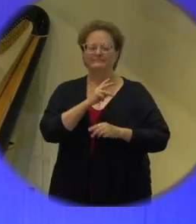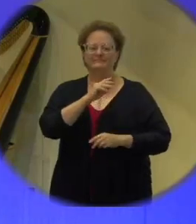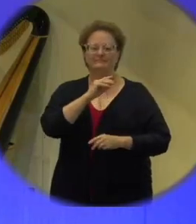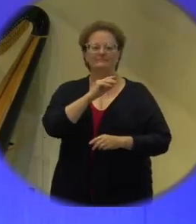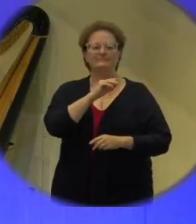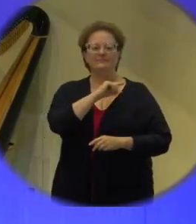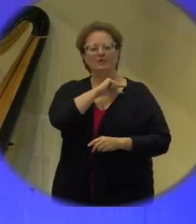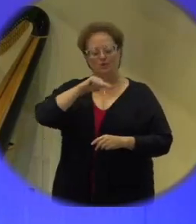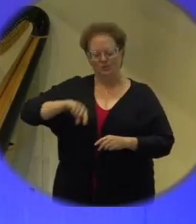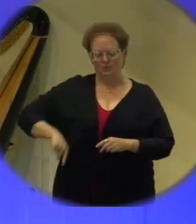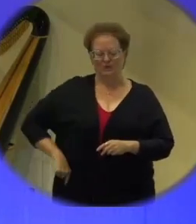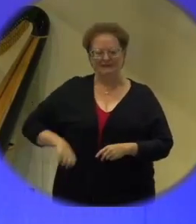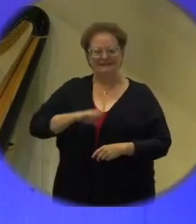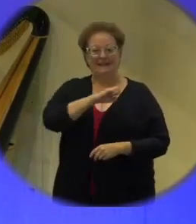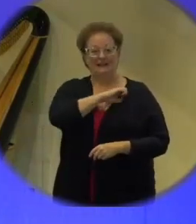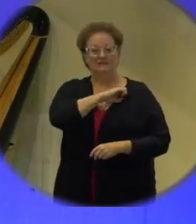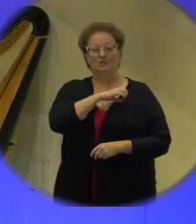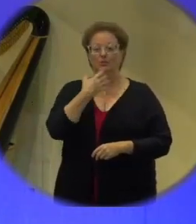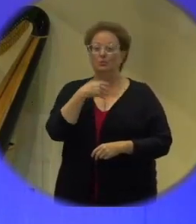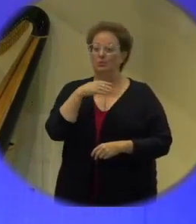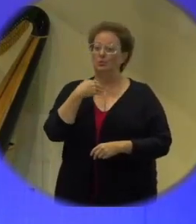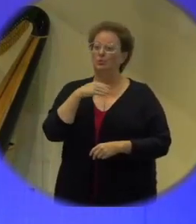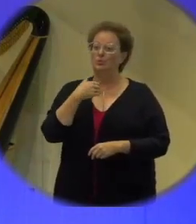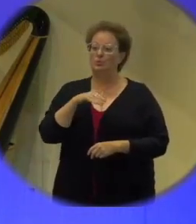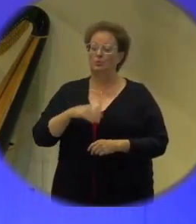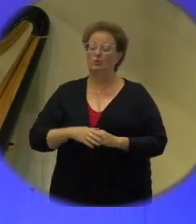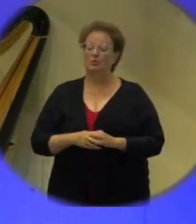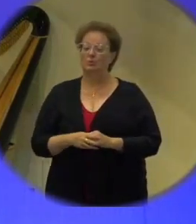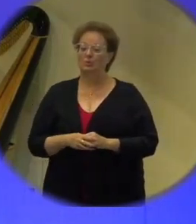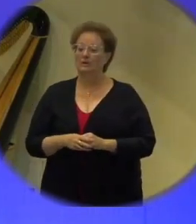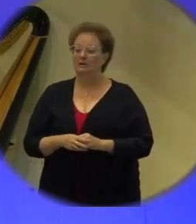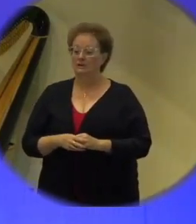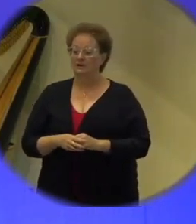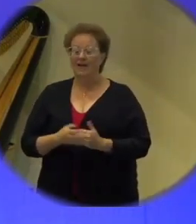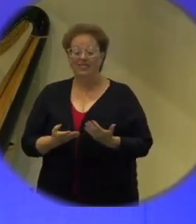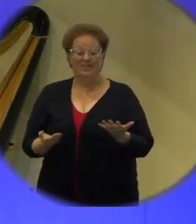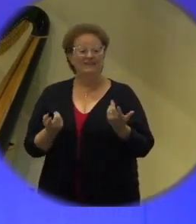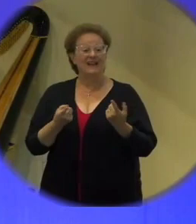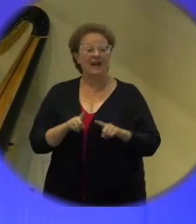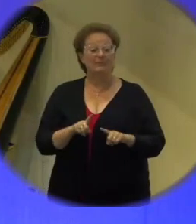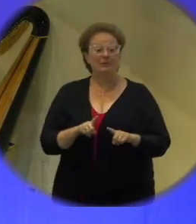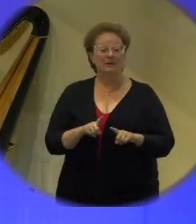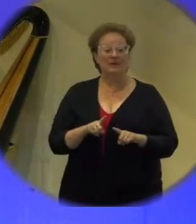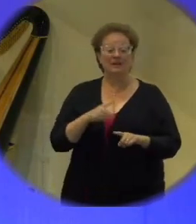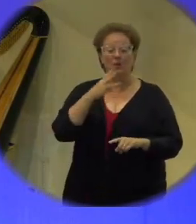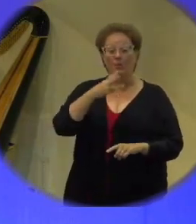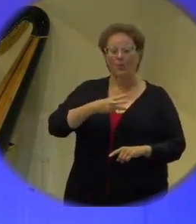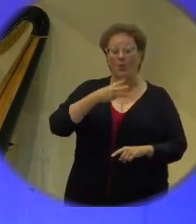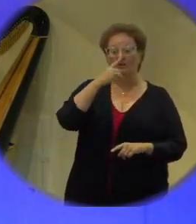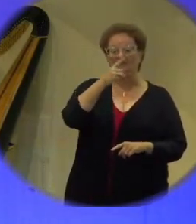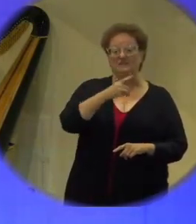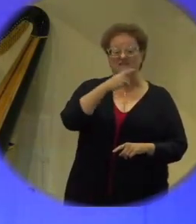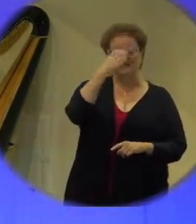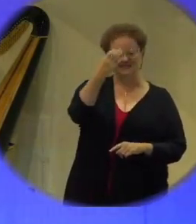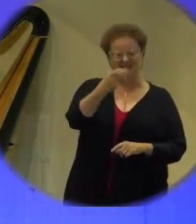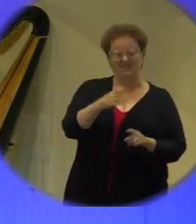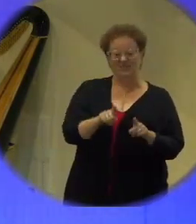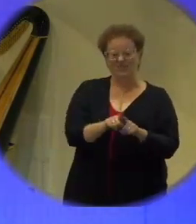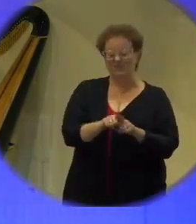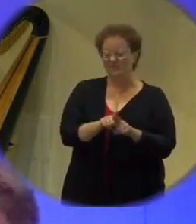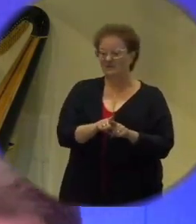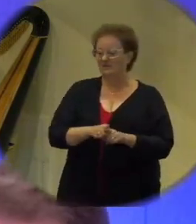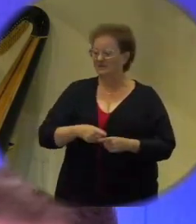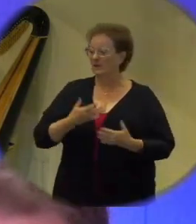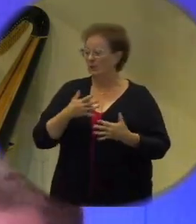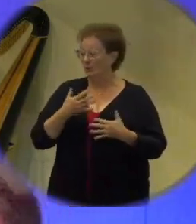real trouble. And, you know, there's stuff happening on the hill that I really don't want to have to tell you. But again, when